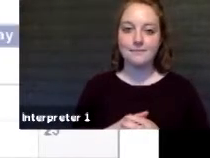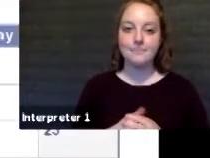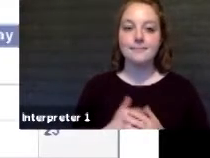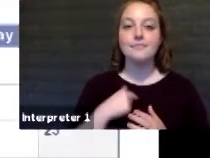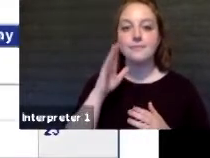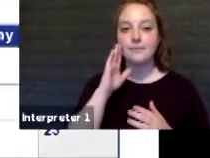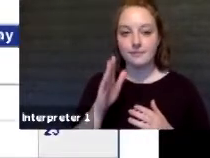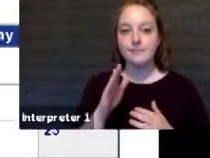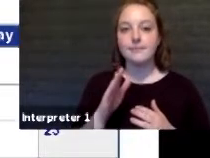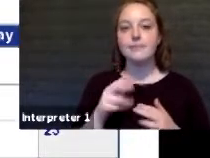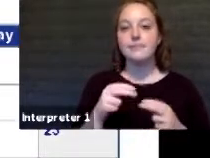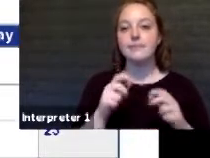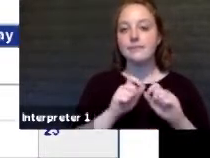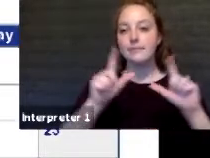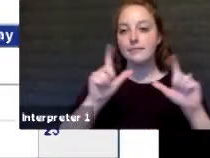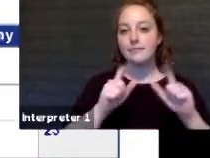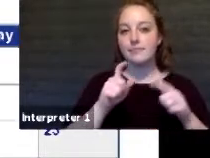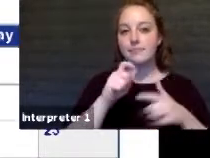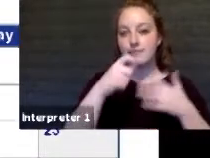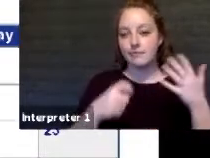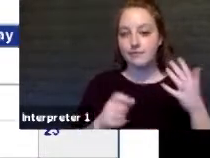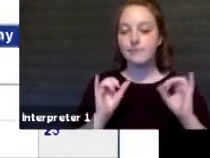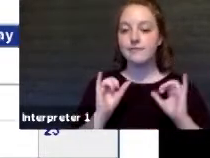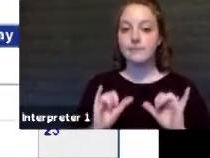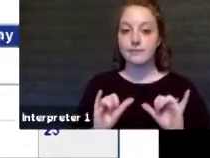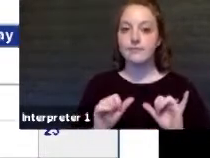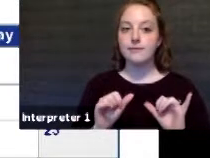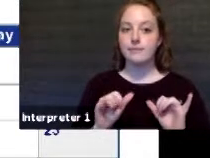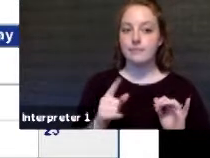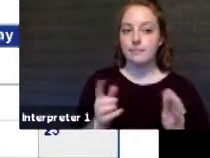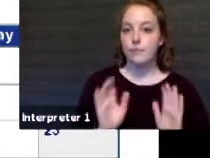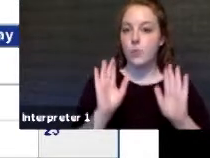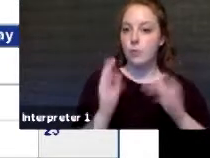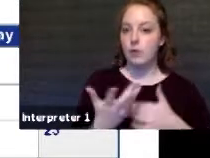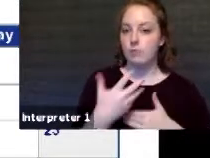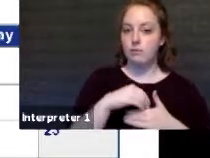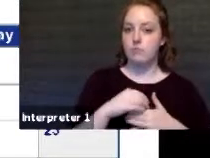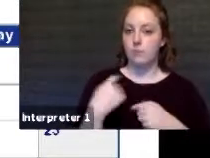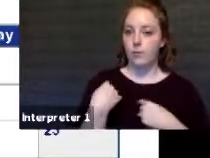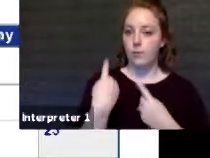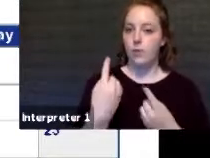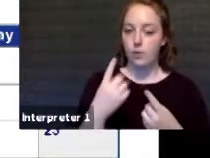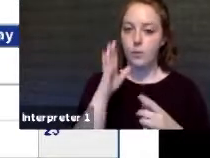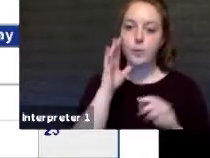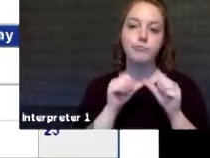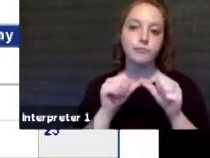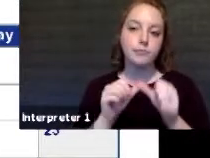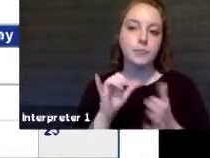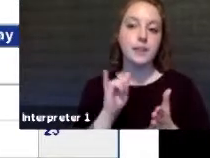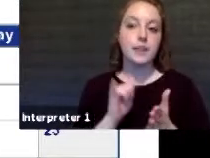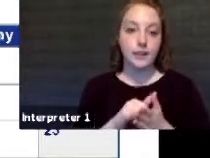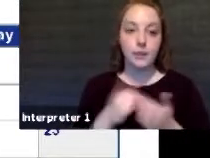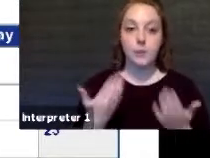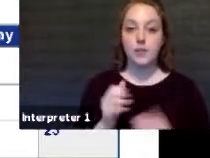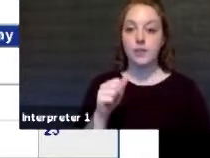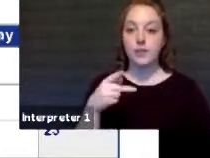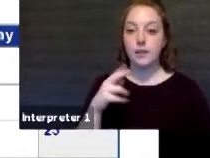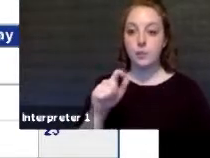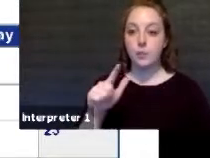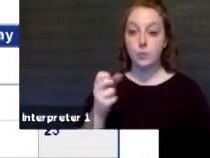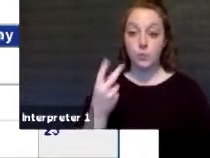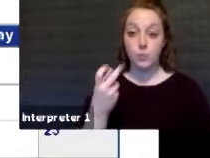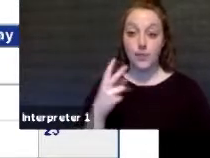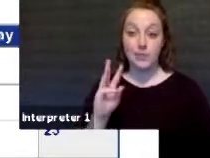through the first couple slides. We've been a great participant so far. We'll keep that going. Everybody mentioned we're here April 12th on our sixth